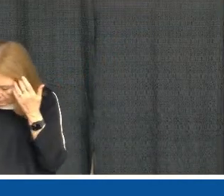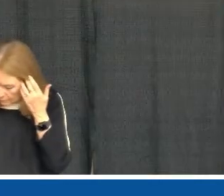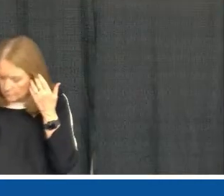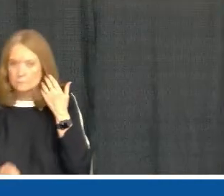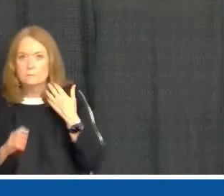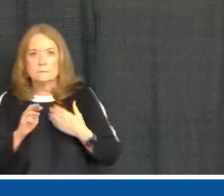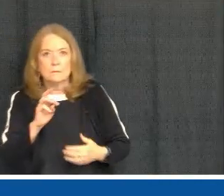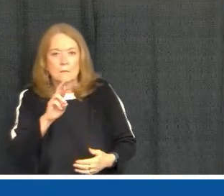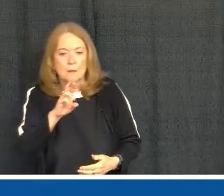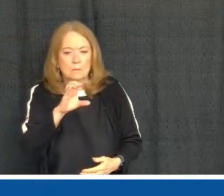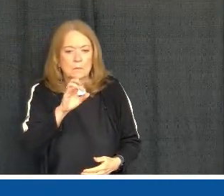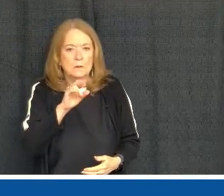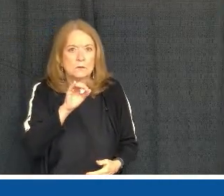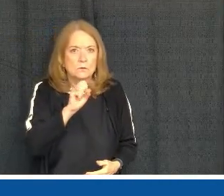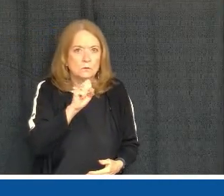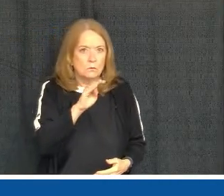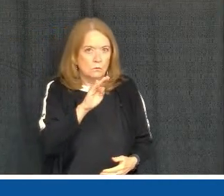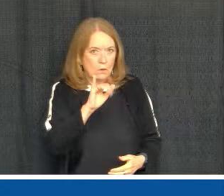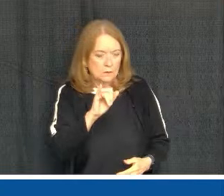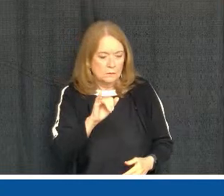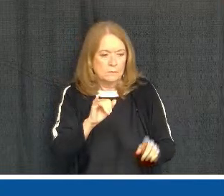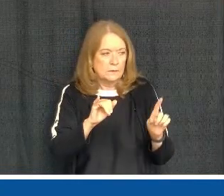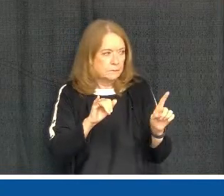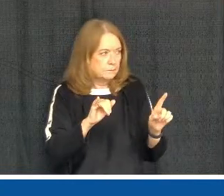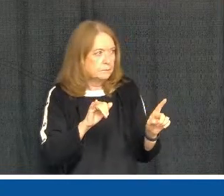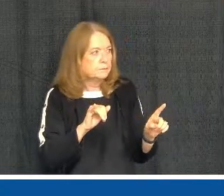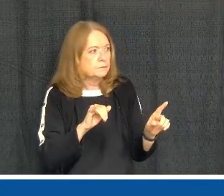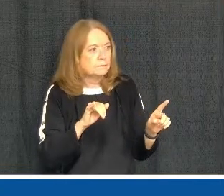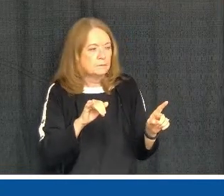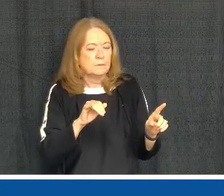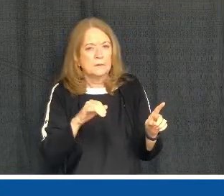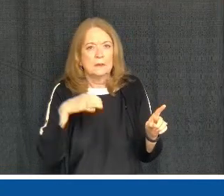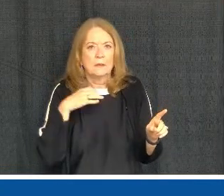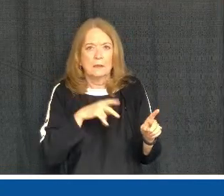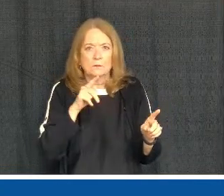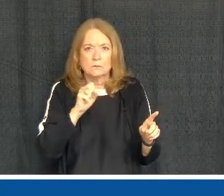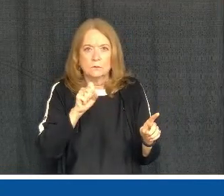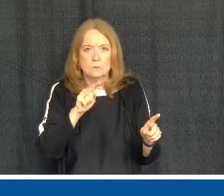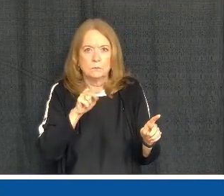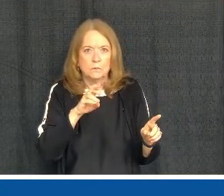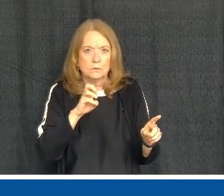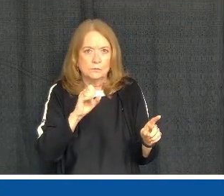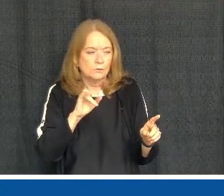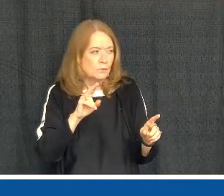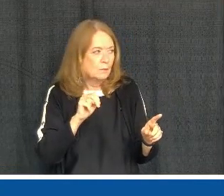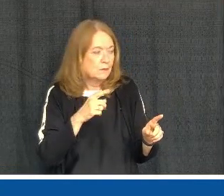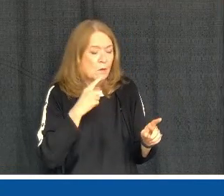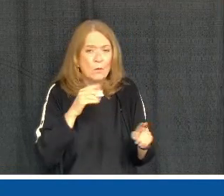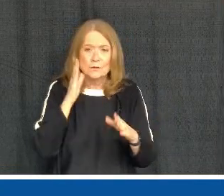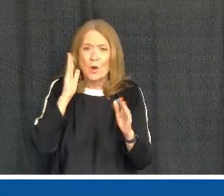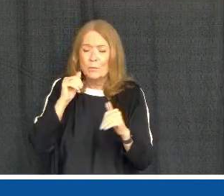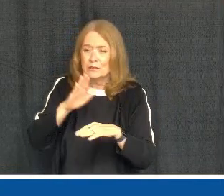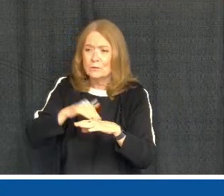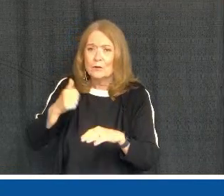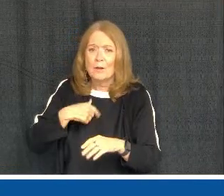If you wouldn't mind, Councilperson Streetman, ask him the question. I was hoping she was calling me for one of those cupcakes I saw going around.